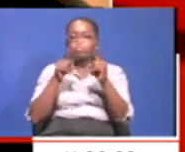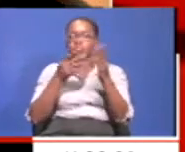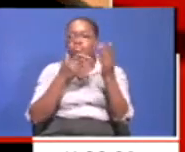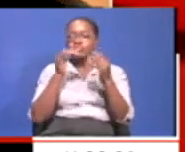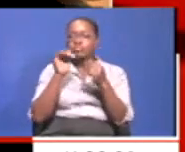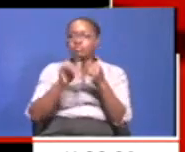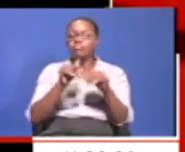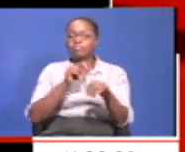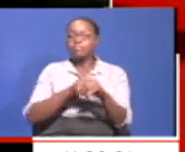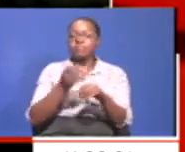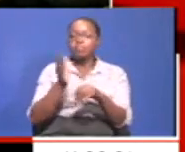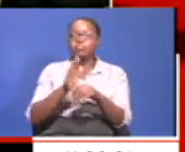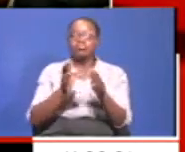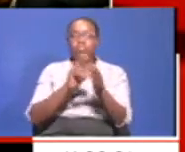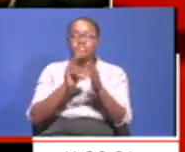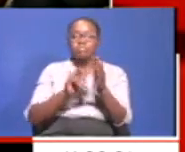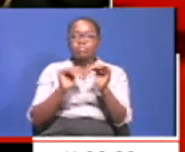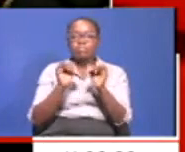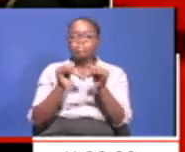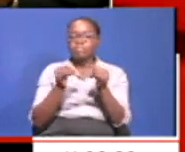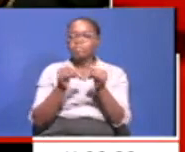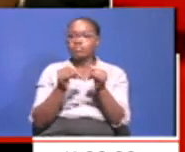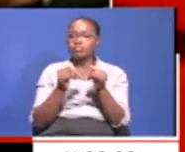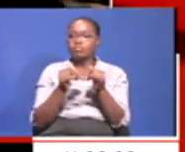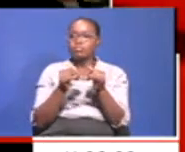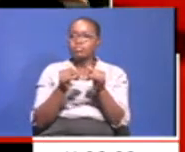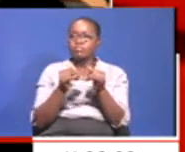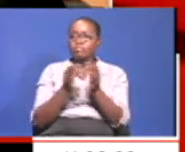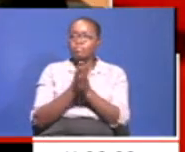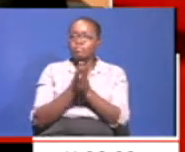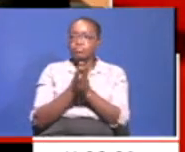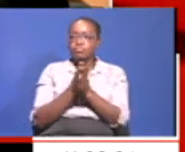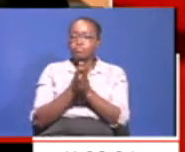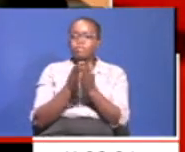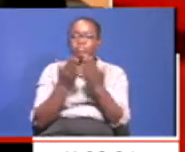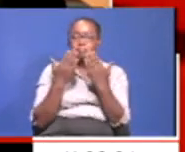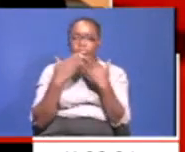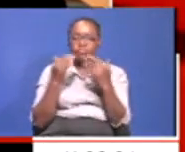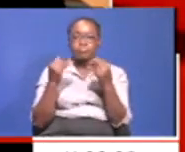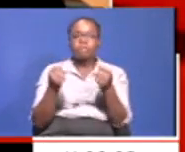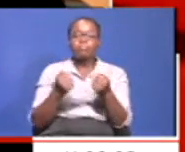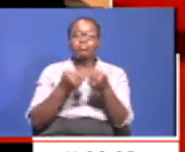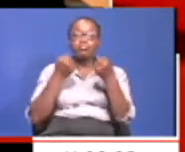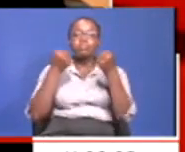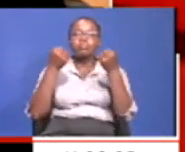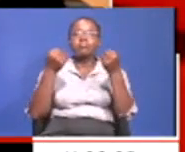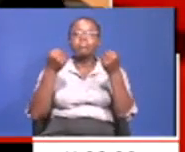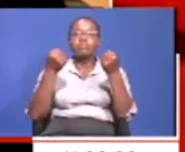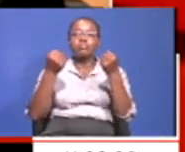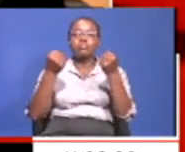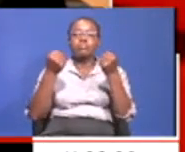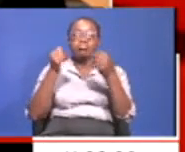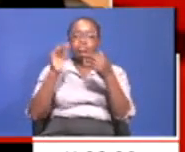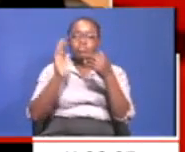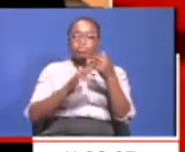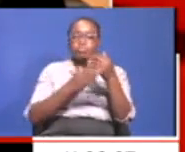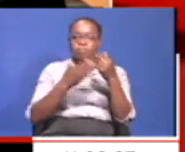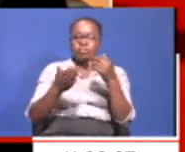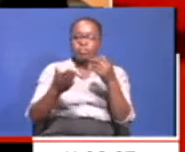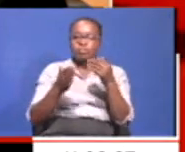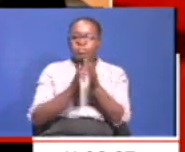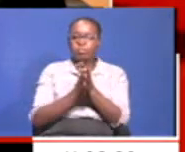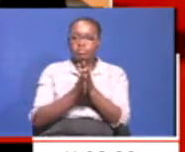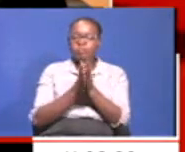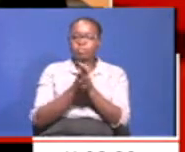Pauline comes to read the news 2 weeks from now, she will have a finisher's trophy on the news reading desk right here in